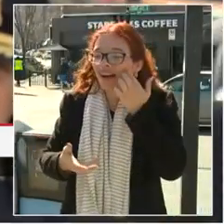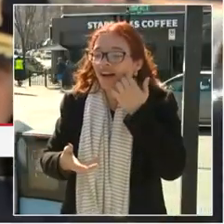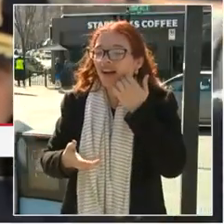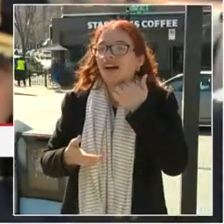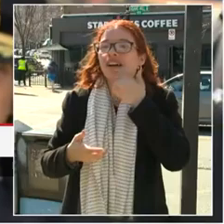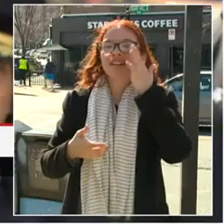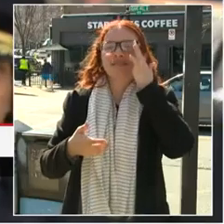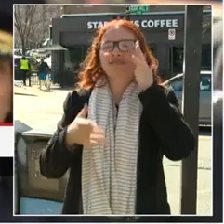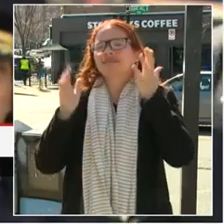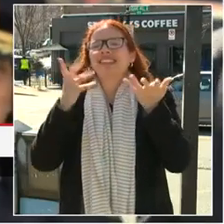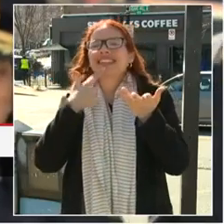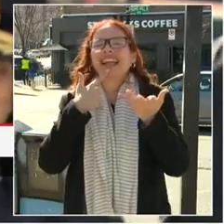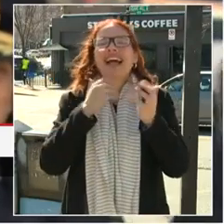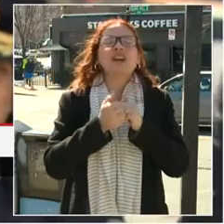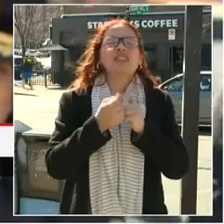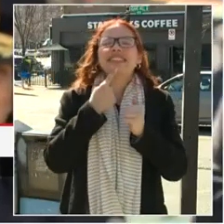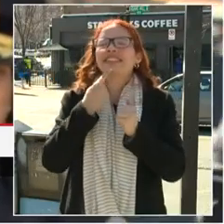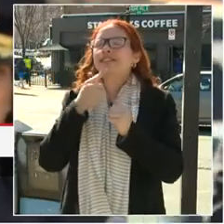how should I say this?